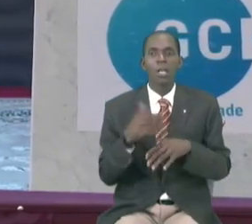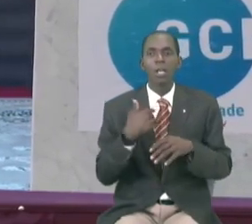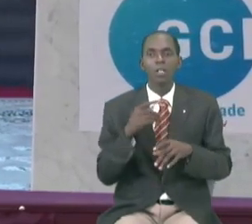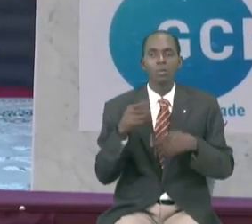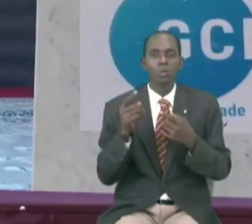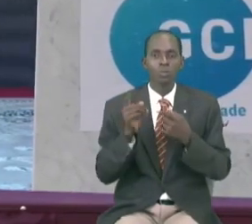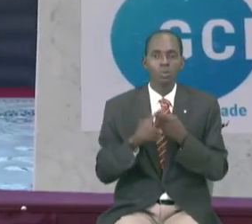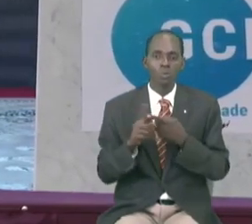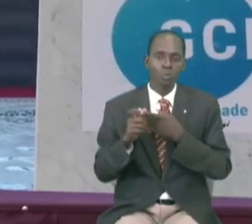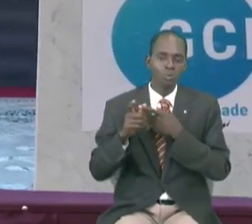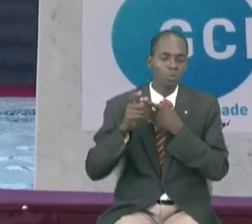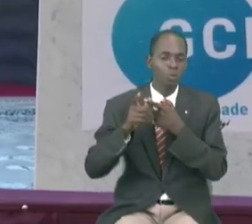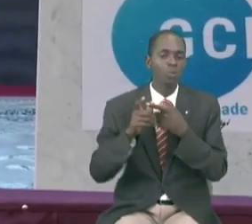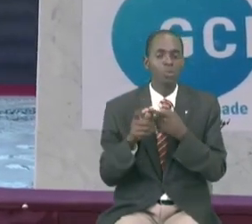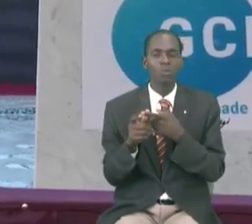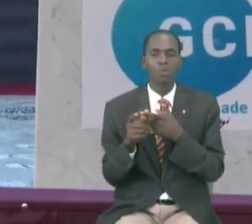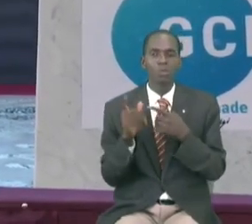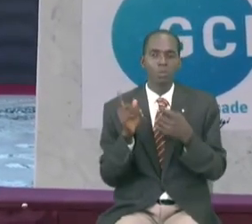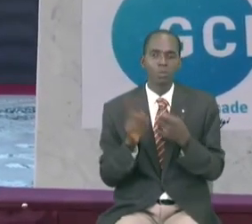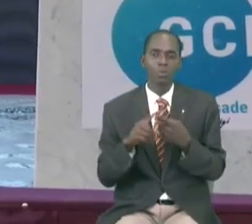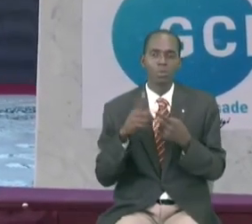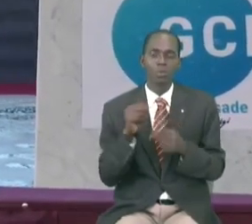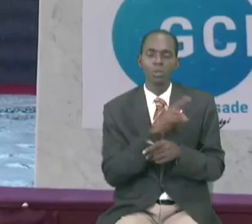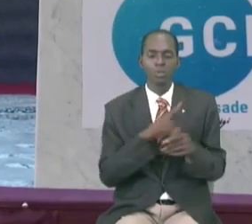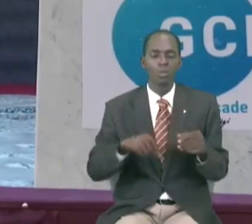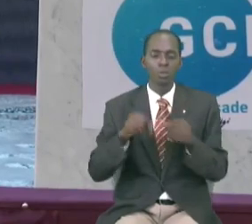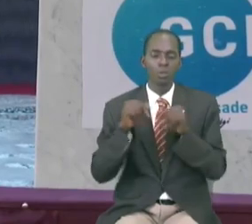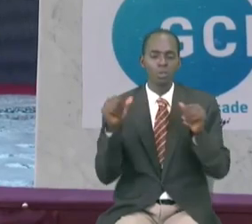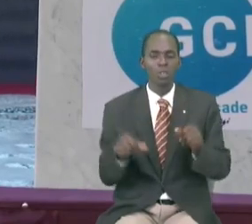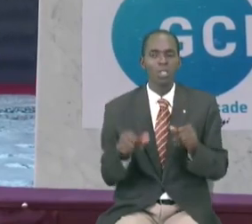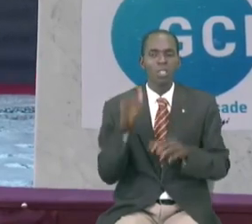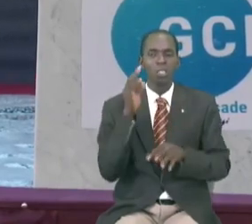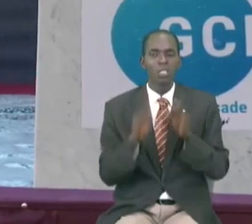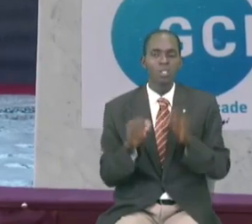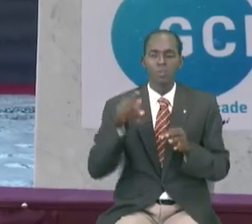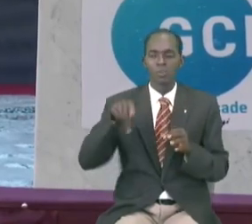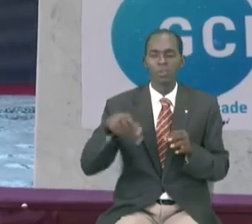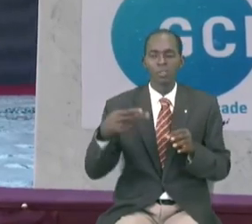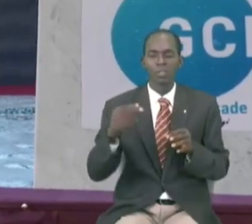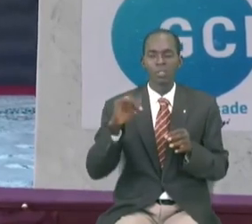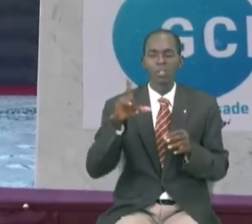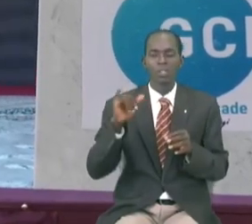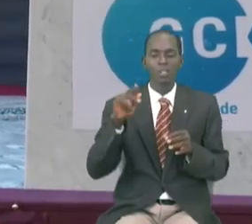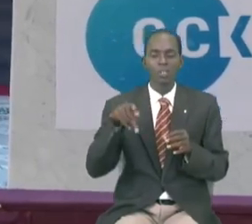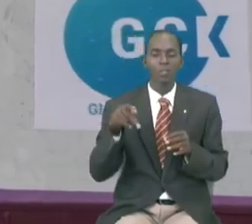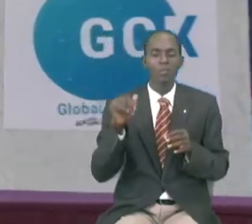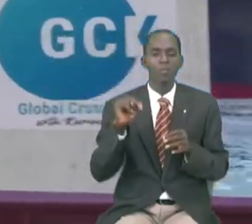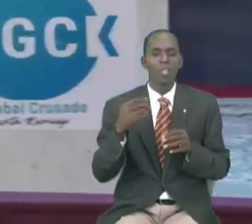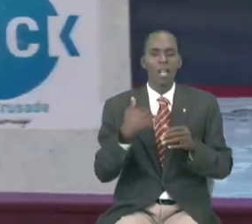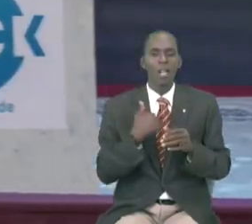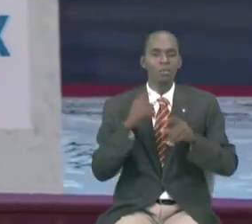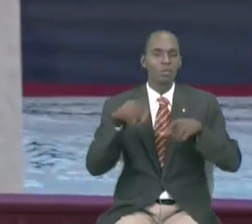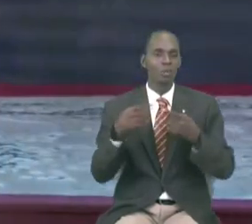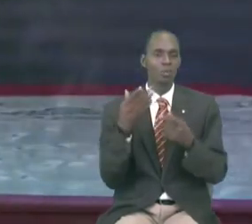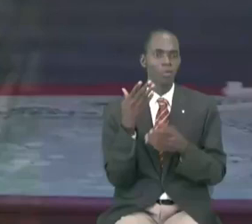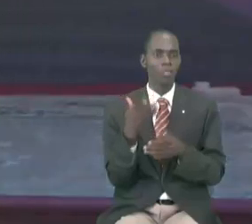the privilege, or the unlucky situation of taking the net again. You see, when we say